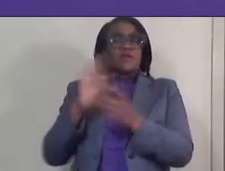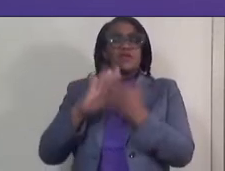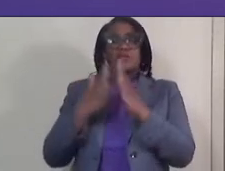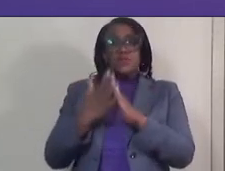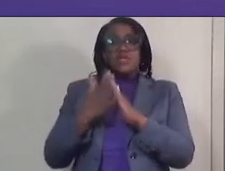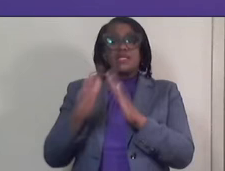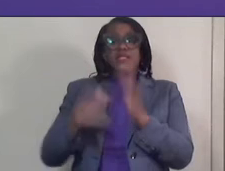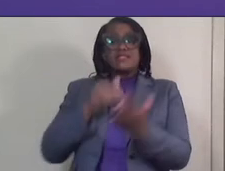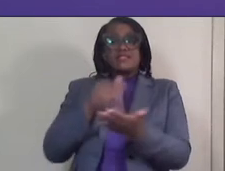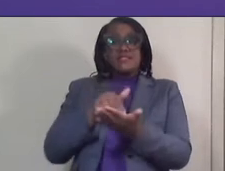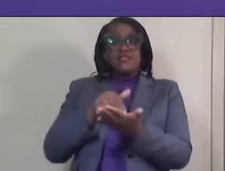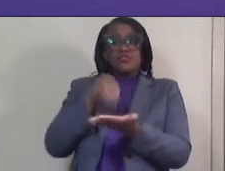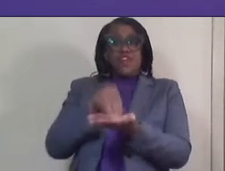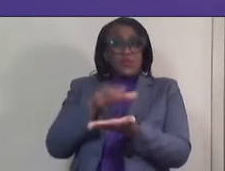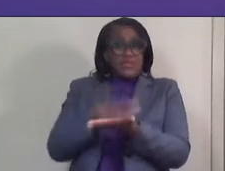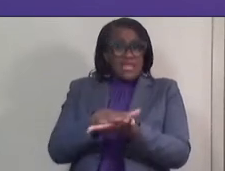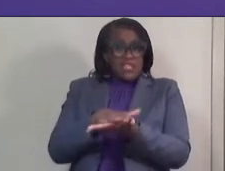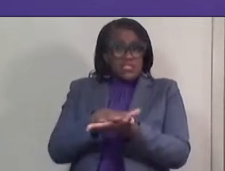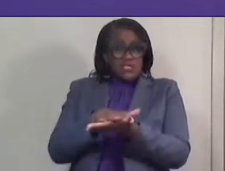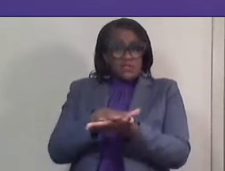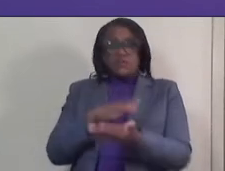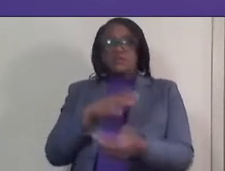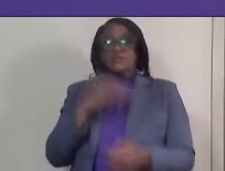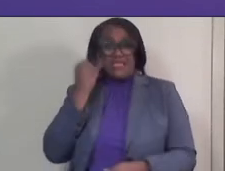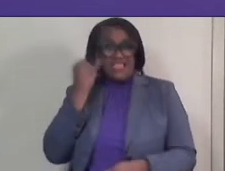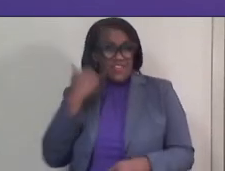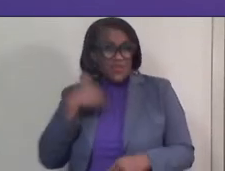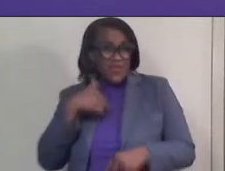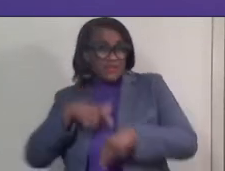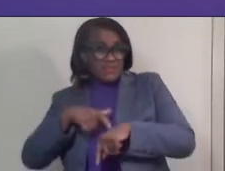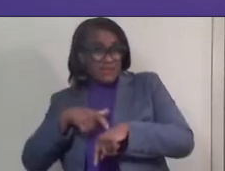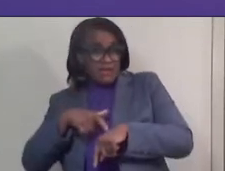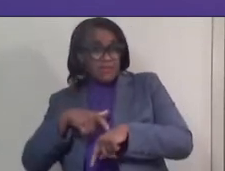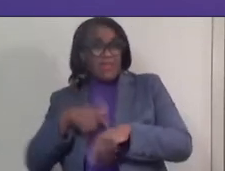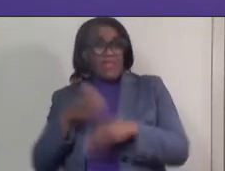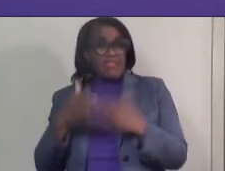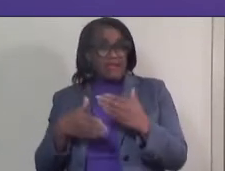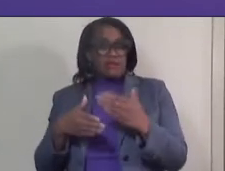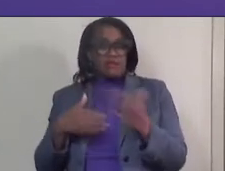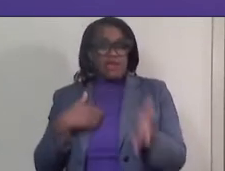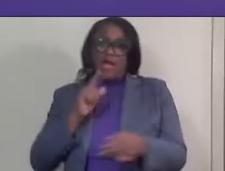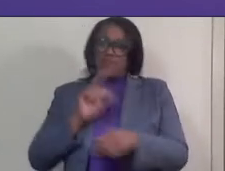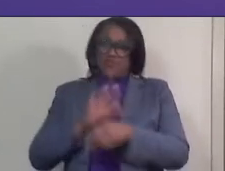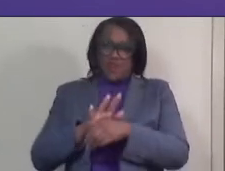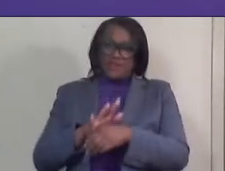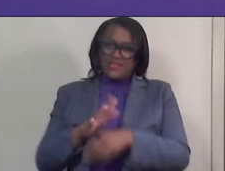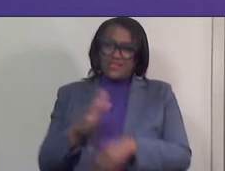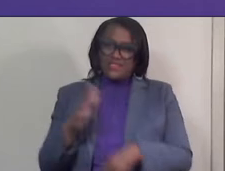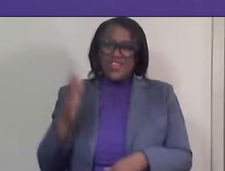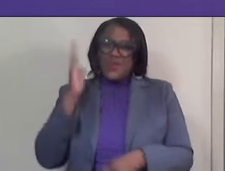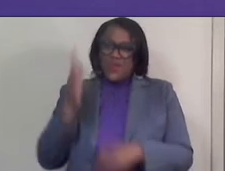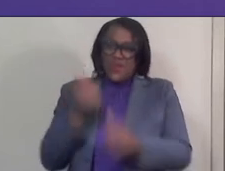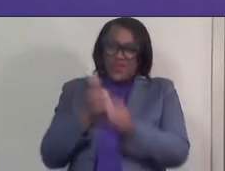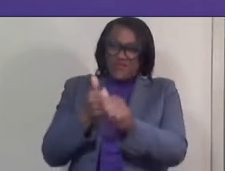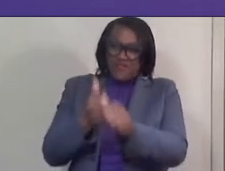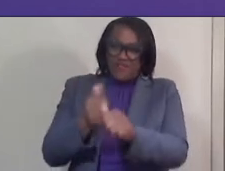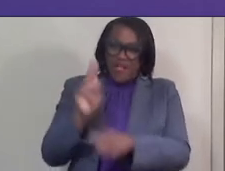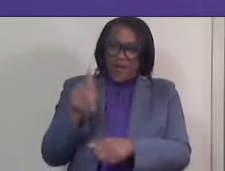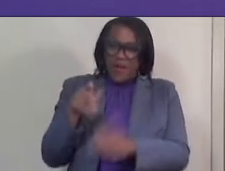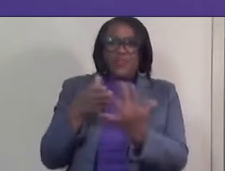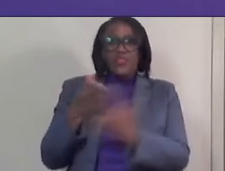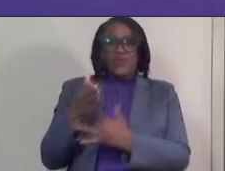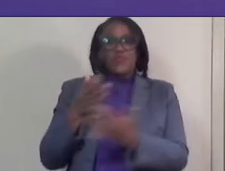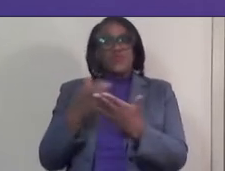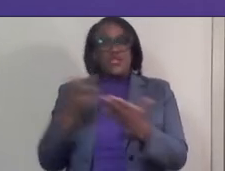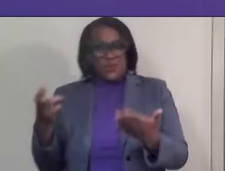documentation. And then if we have time at the end, and I promise we'll follow up through resources in